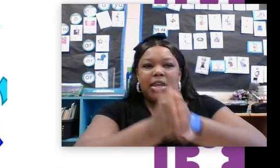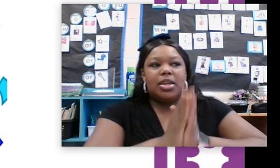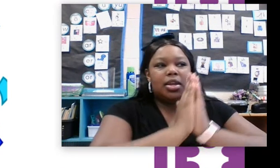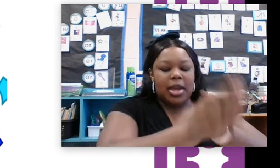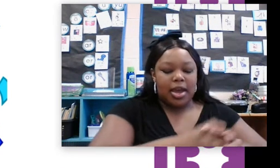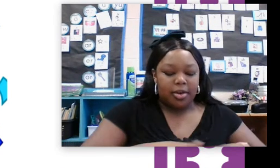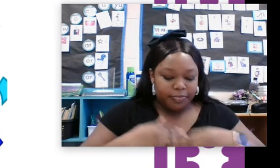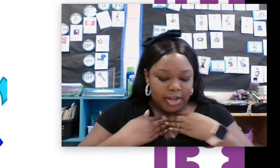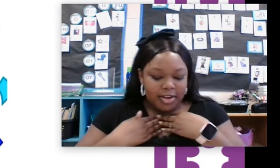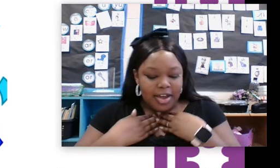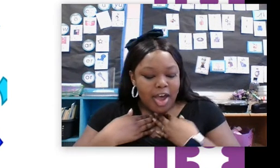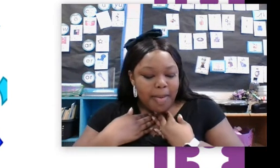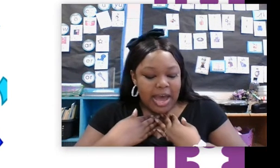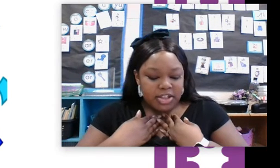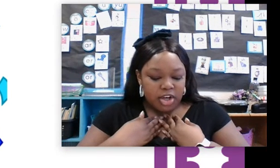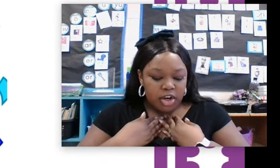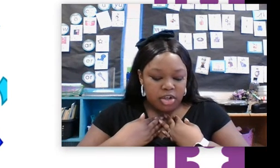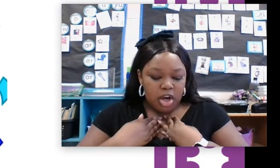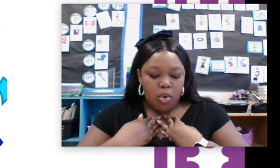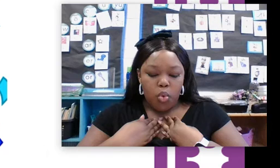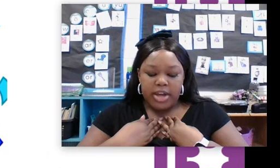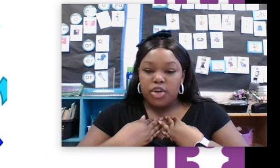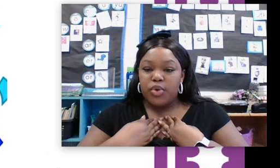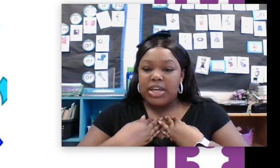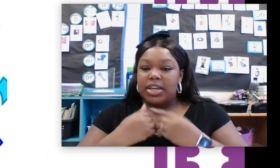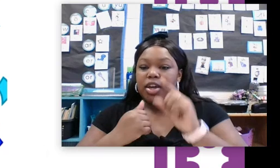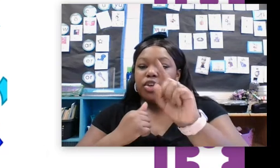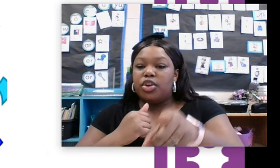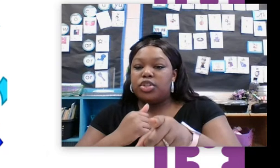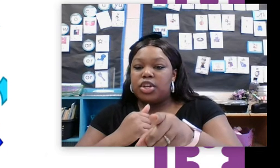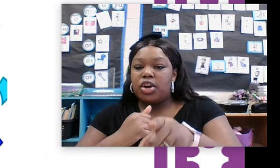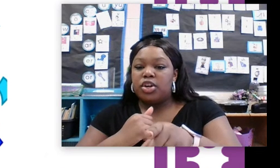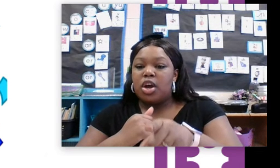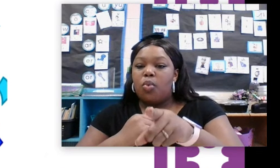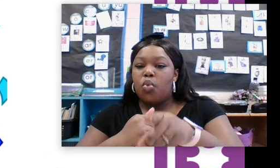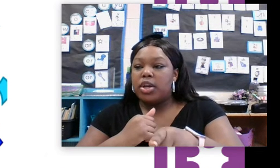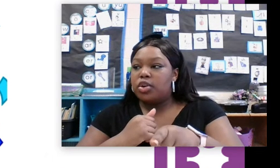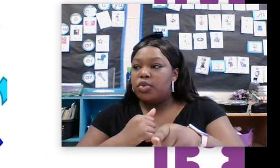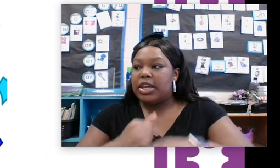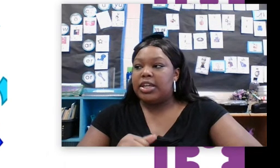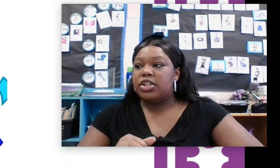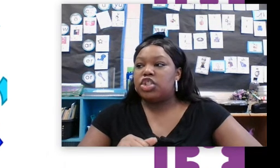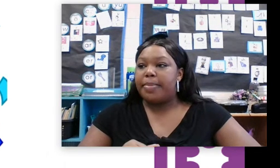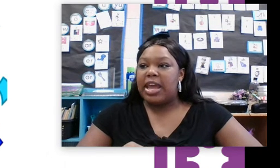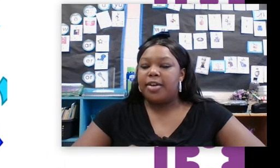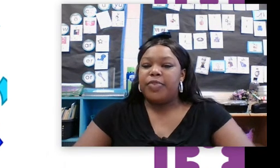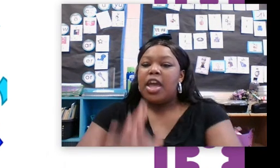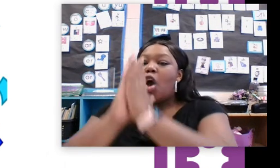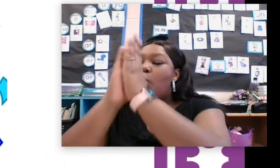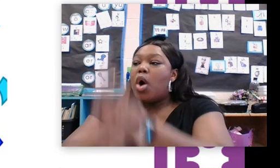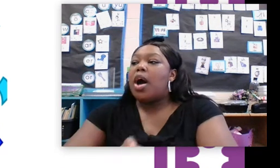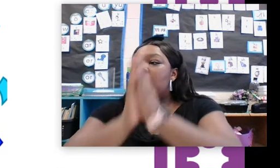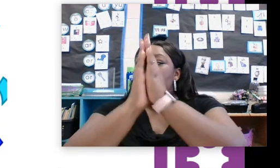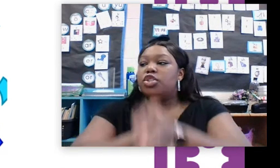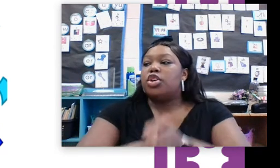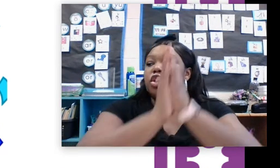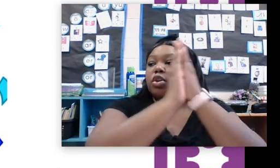say, chop it out. My turn, wondering. Your turn, wondering. Chop it out.